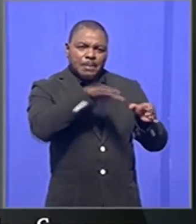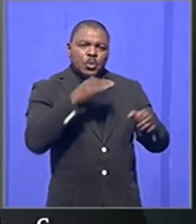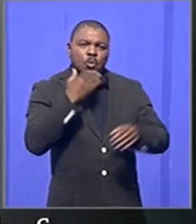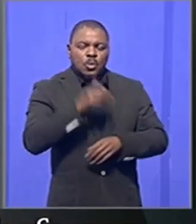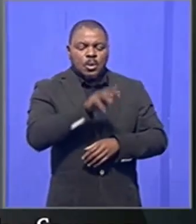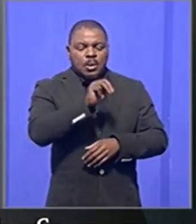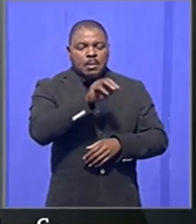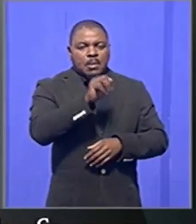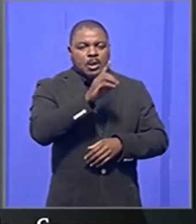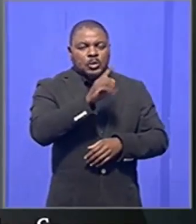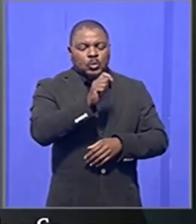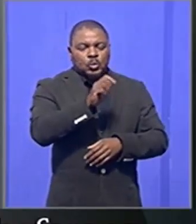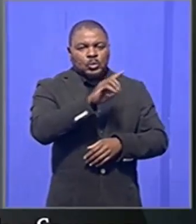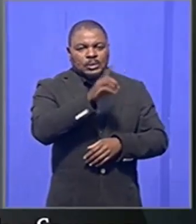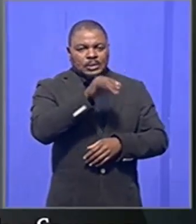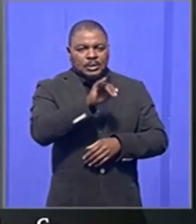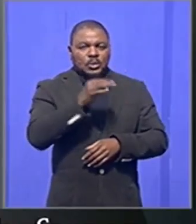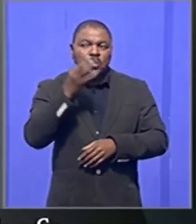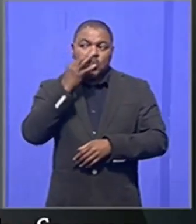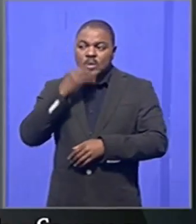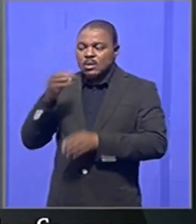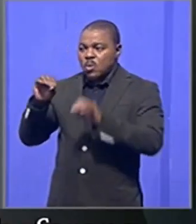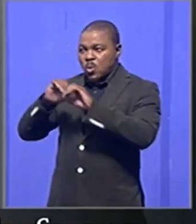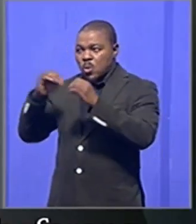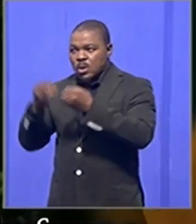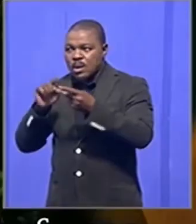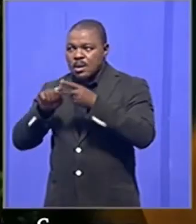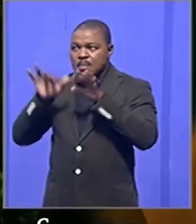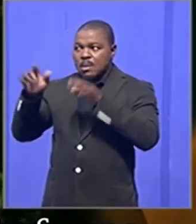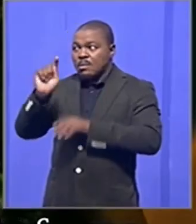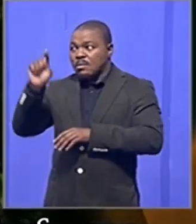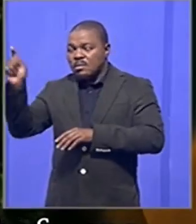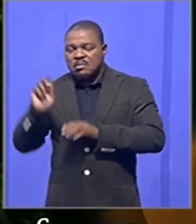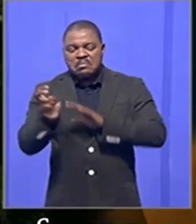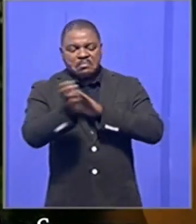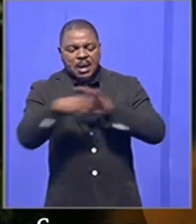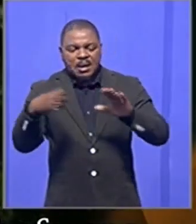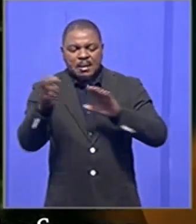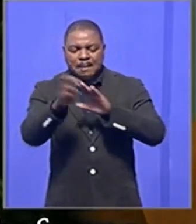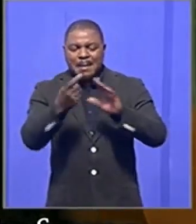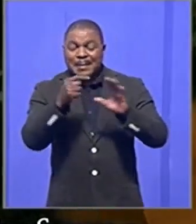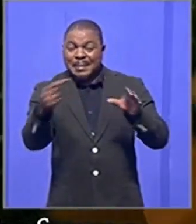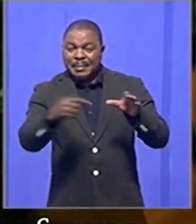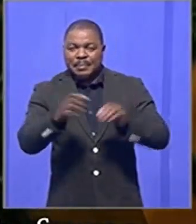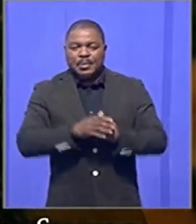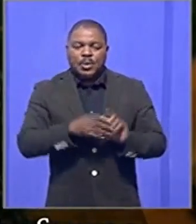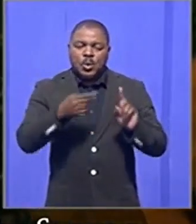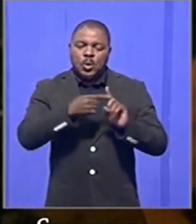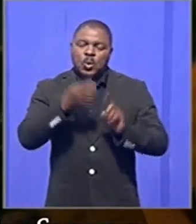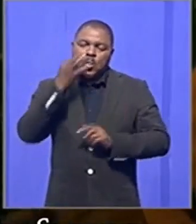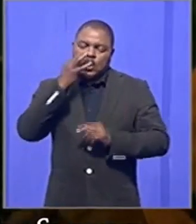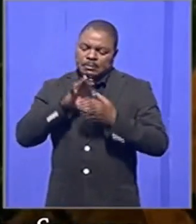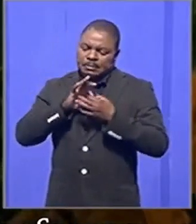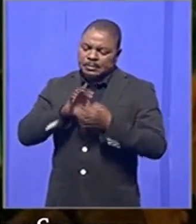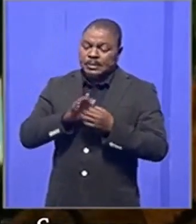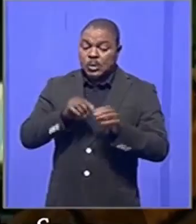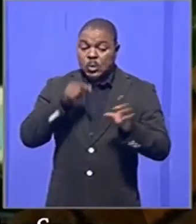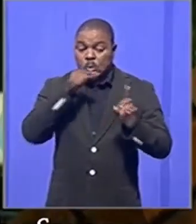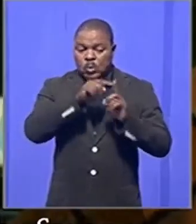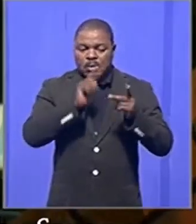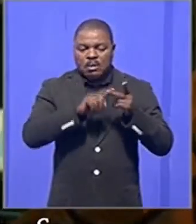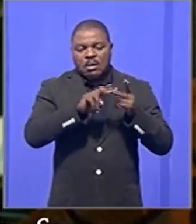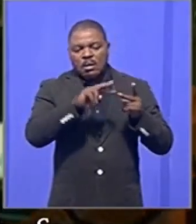o tatetša batho le mekgatlo e mmalwa ka go utswa tšhelete yeo. Matotsi o ikana gore yena le bašomi ba